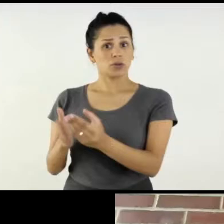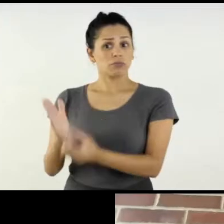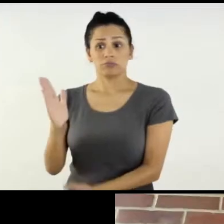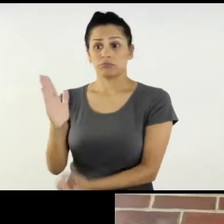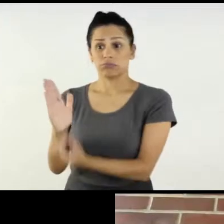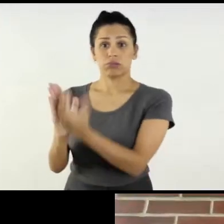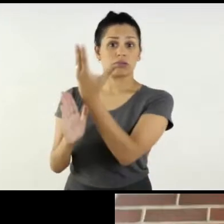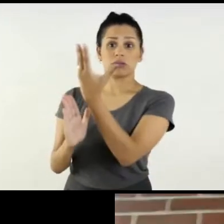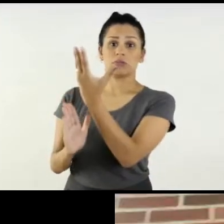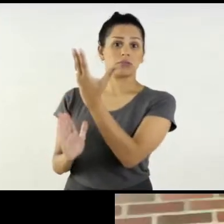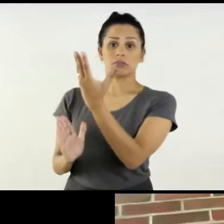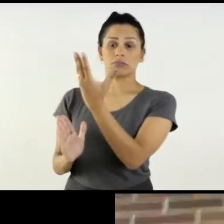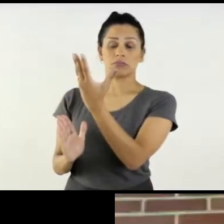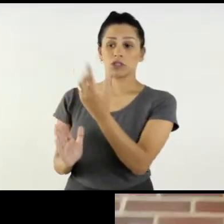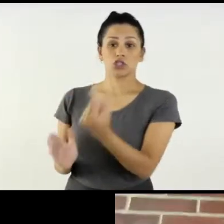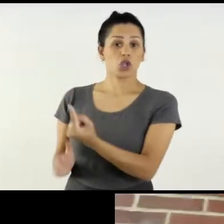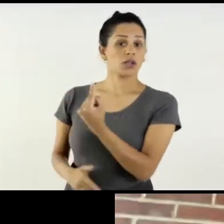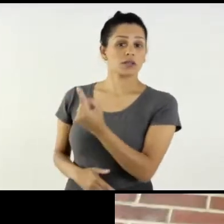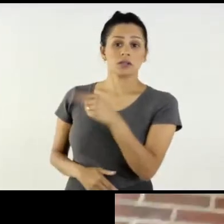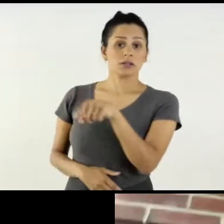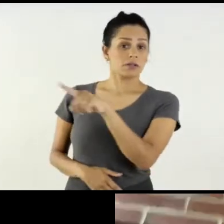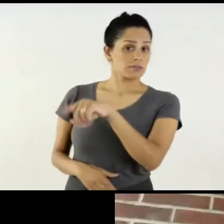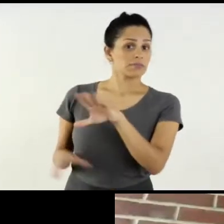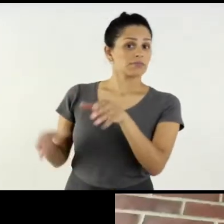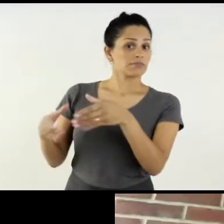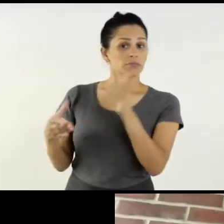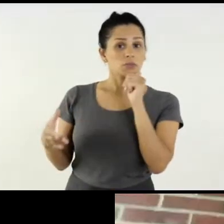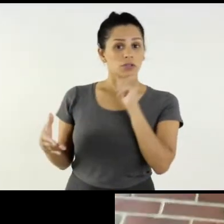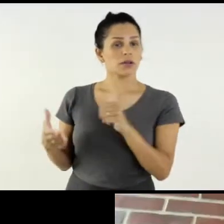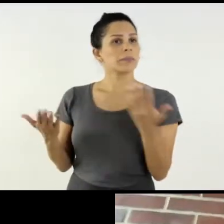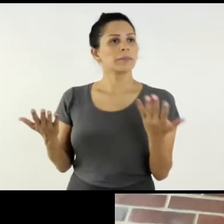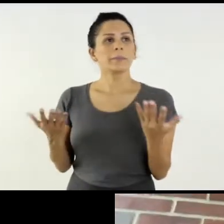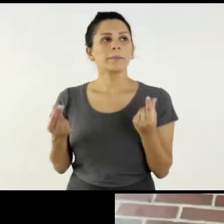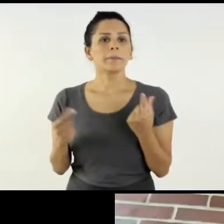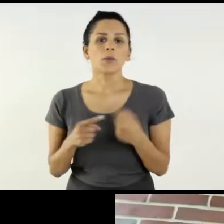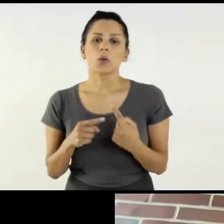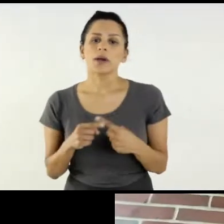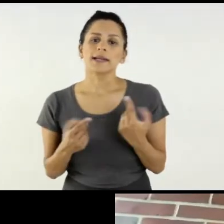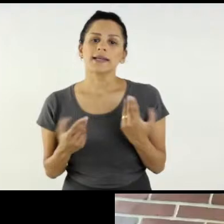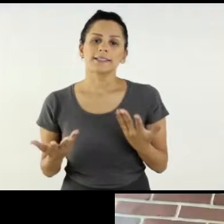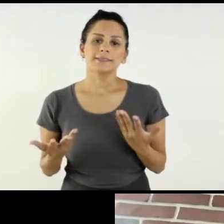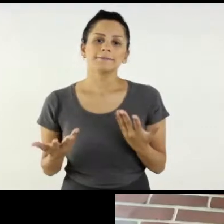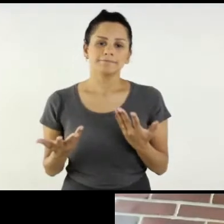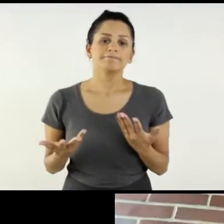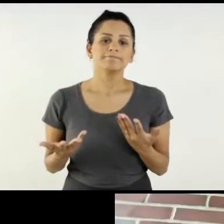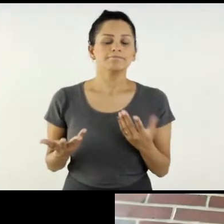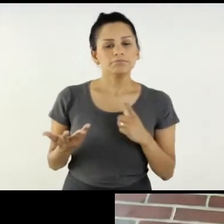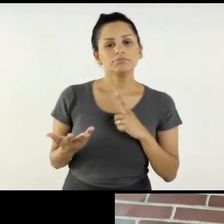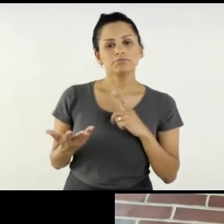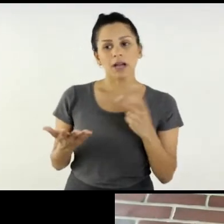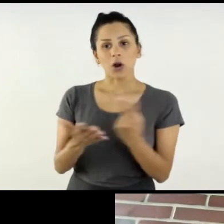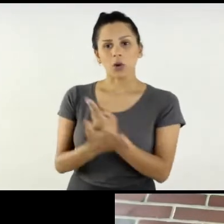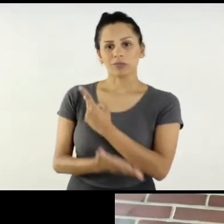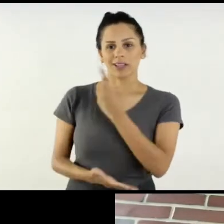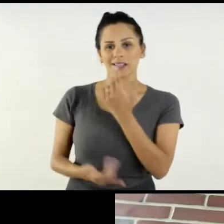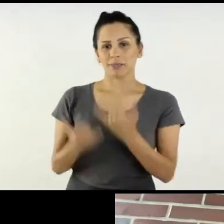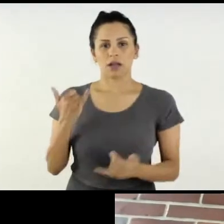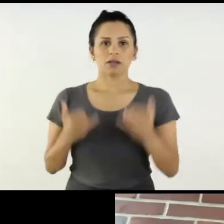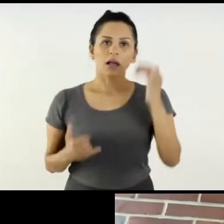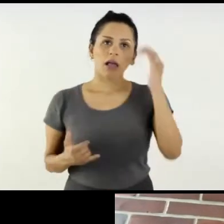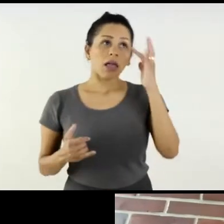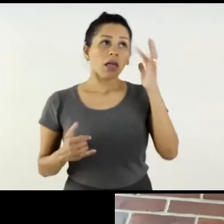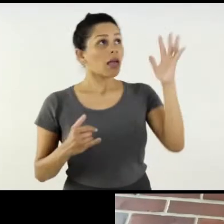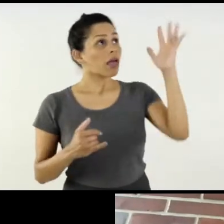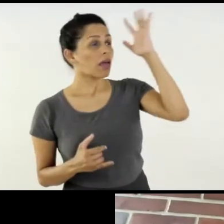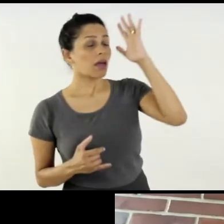because, you know, in this kind of utopic Arcadia, even if everything is so difficult, the political